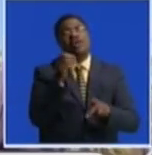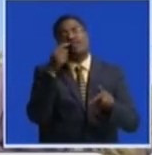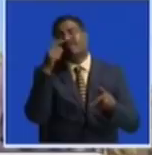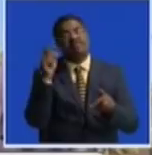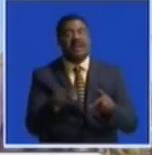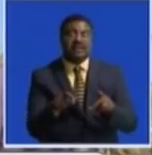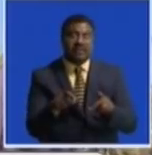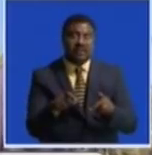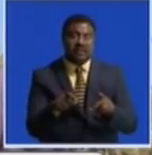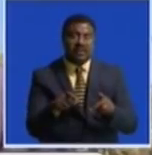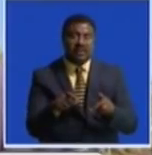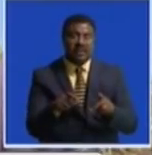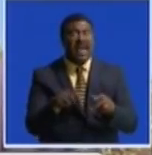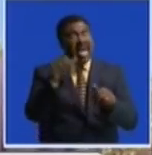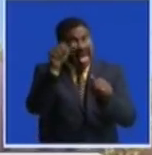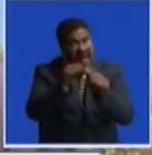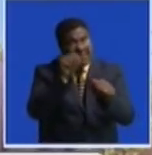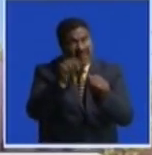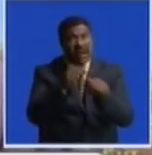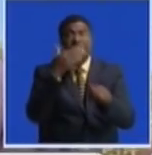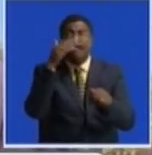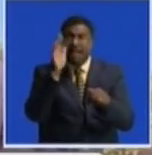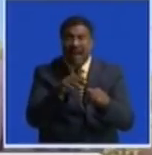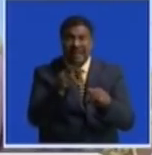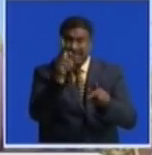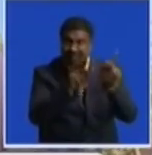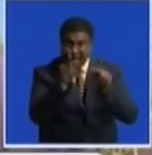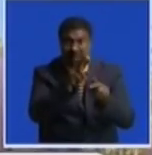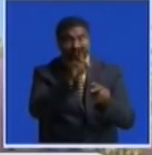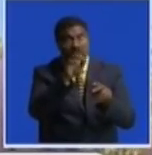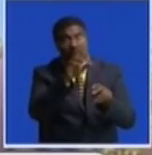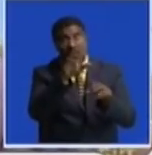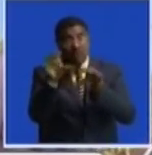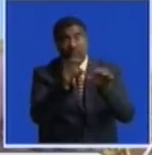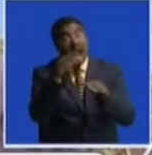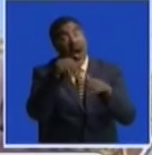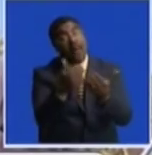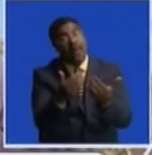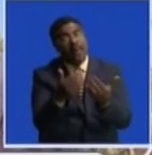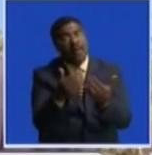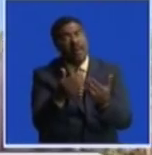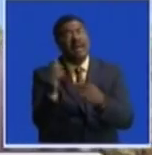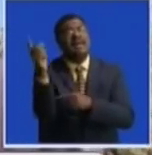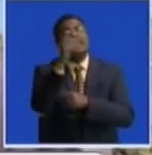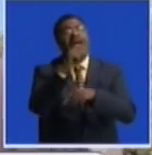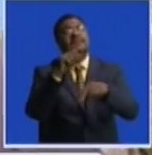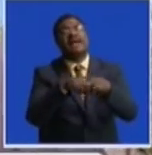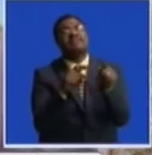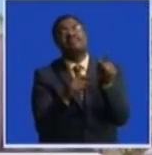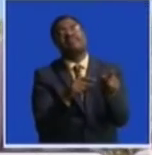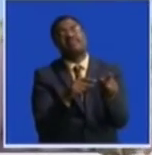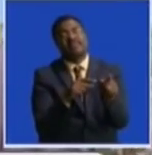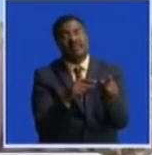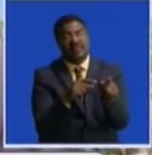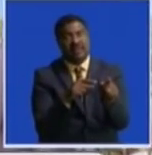that every crime that is committed under the sun, no matter